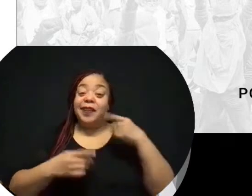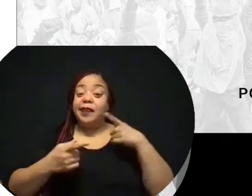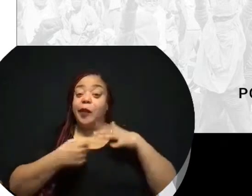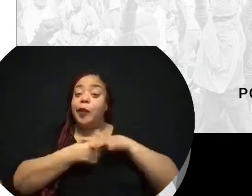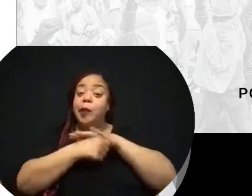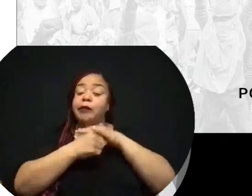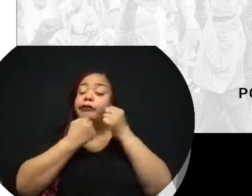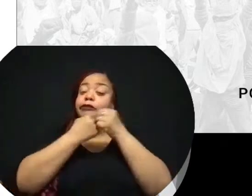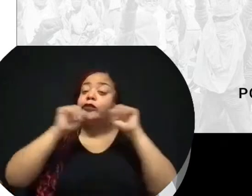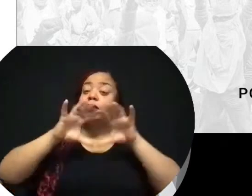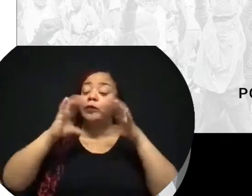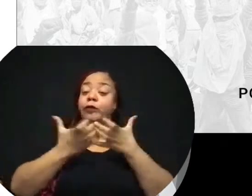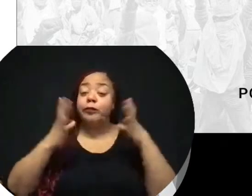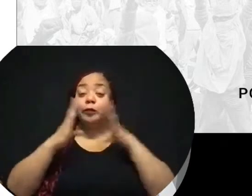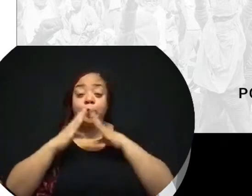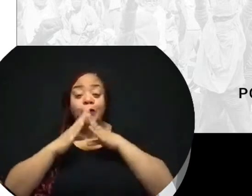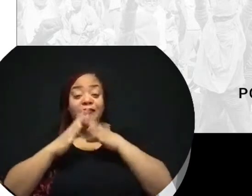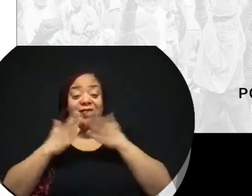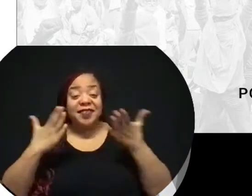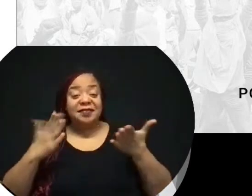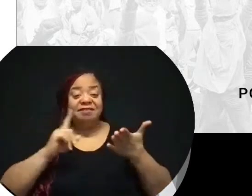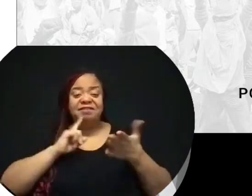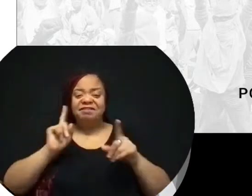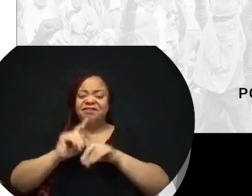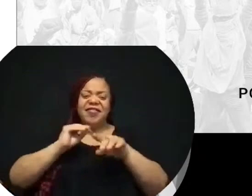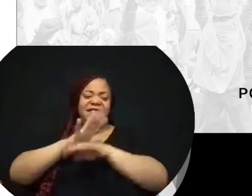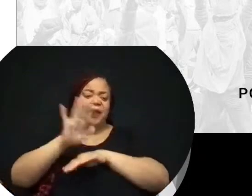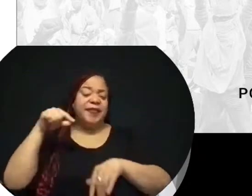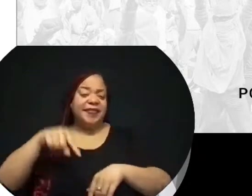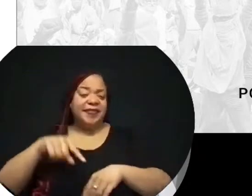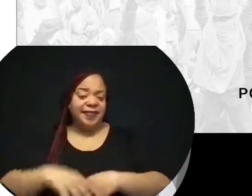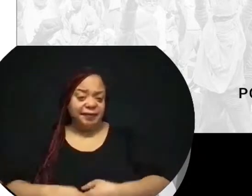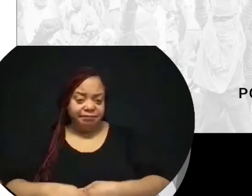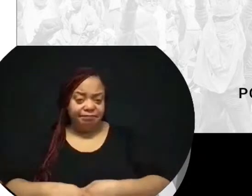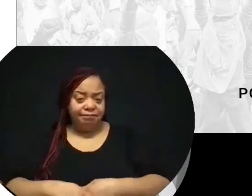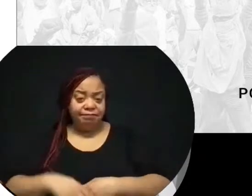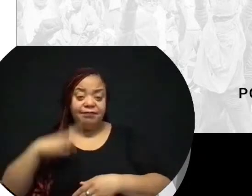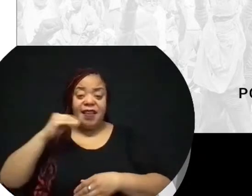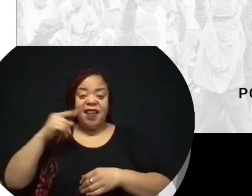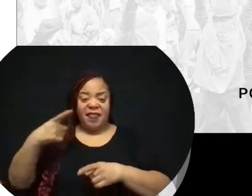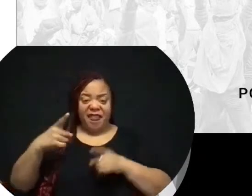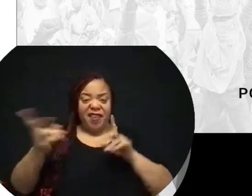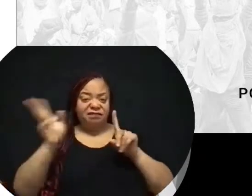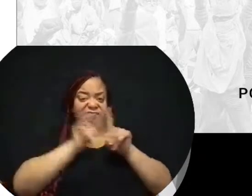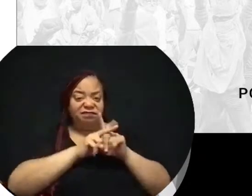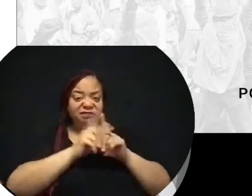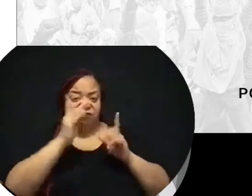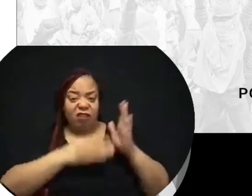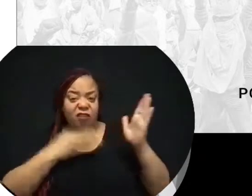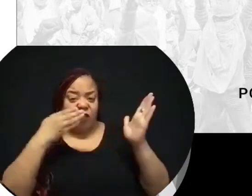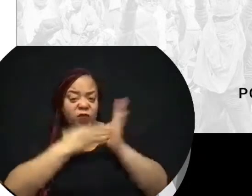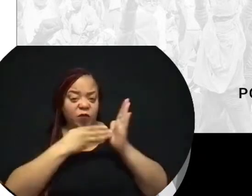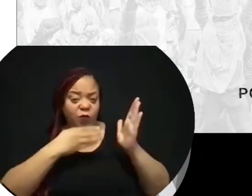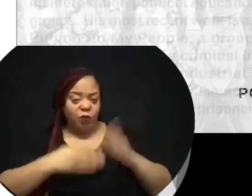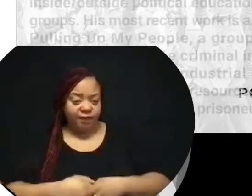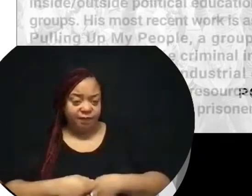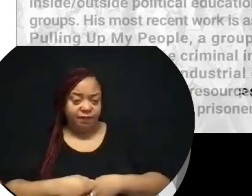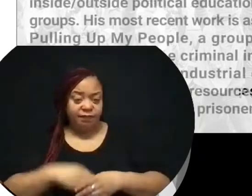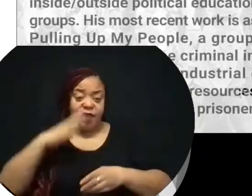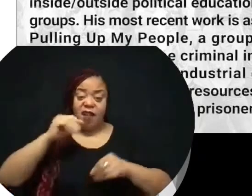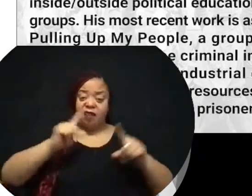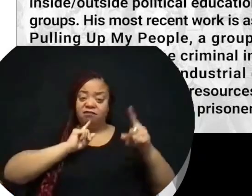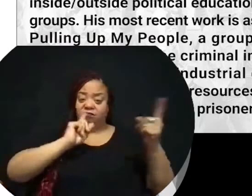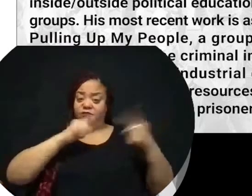me, that at first they collaborated with anti-prison organizers. But once they got some relief, once they won